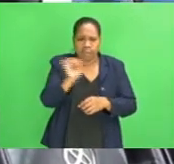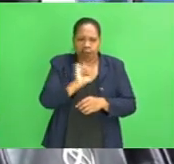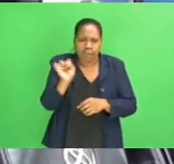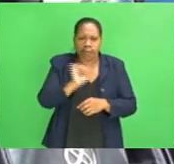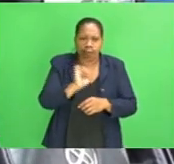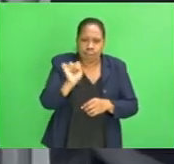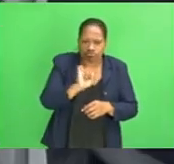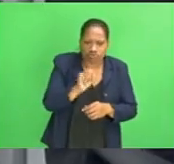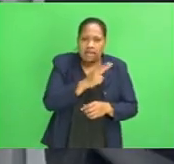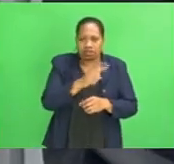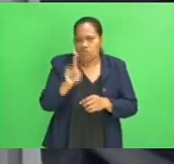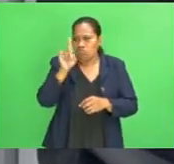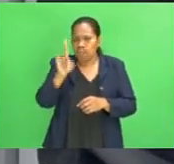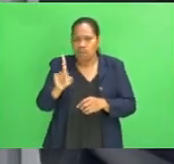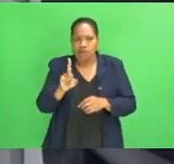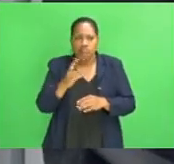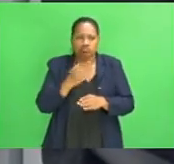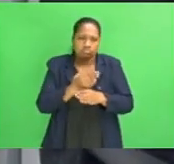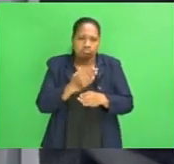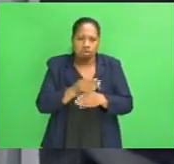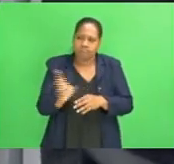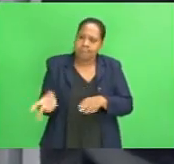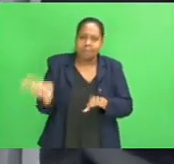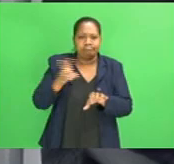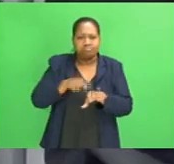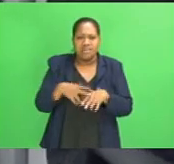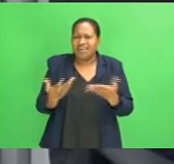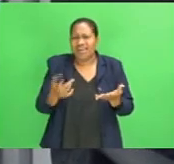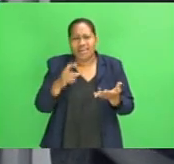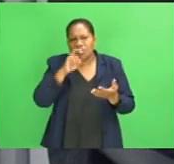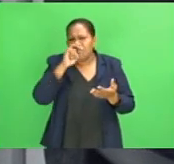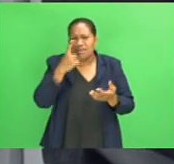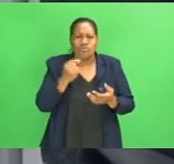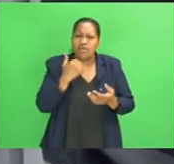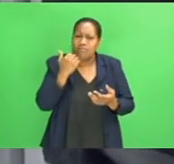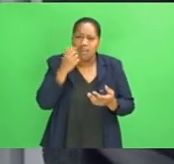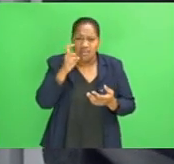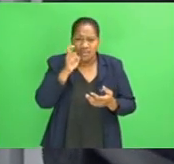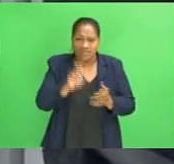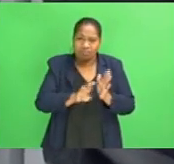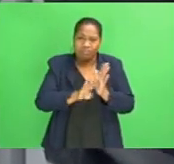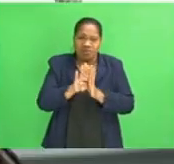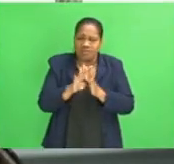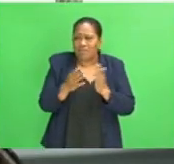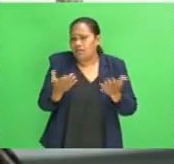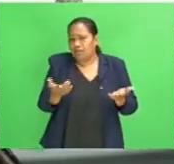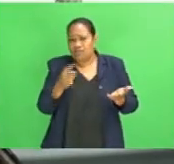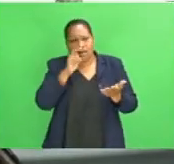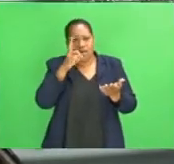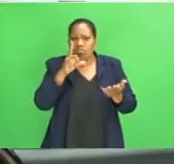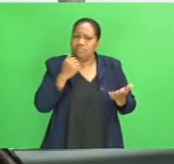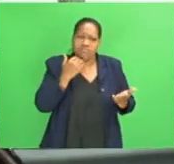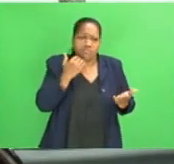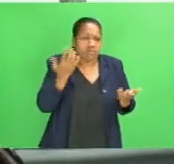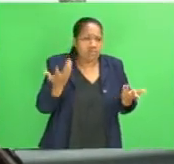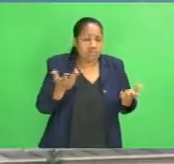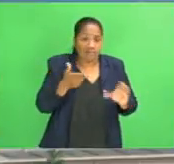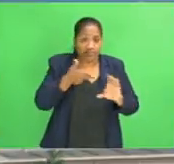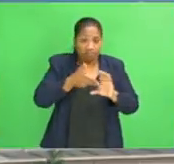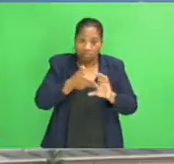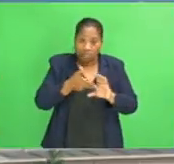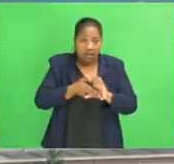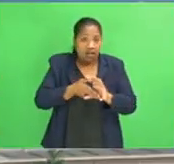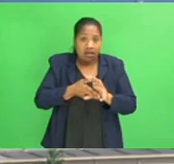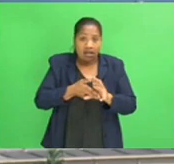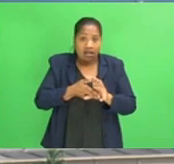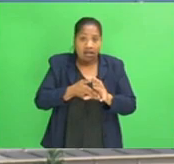job like that. It will go up, we can't do much about it. Well, things are bad for everybody. Well, if the